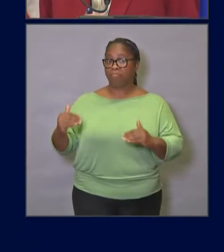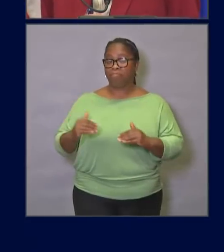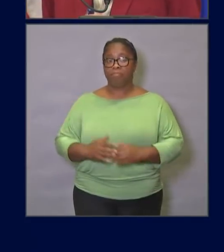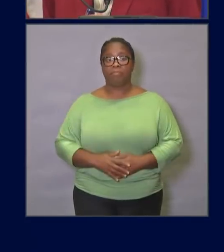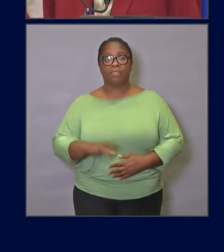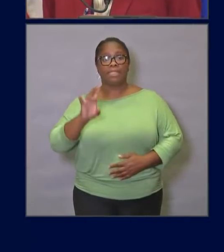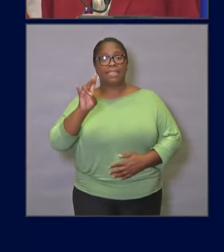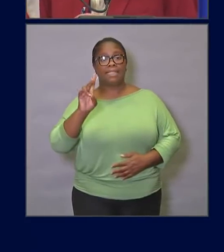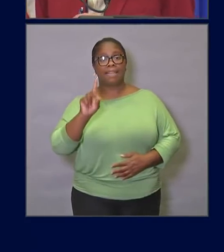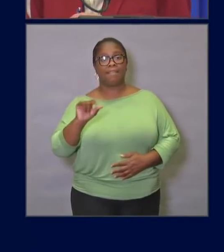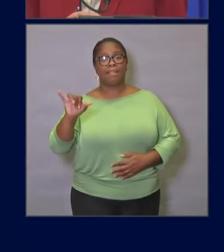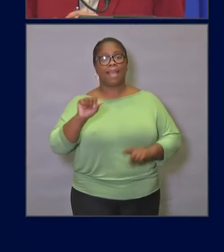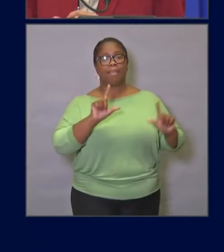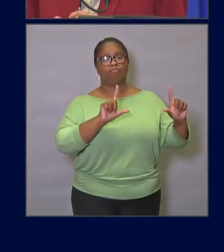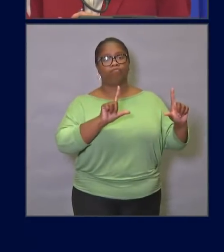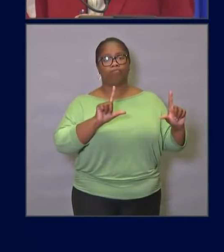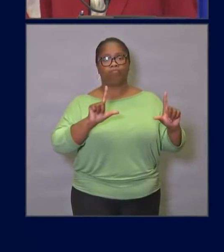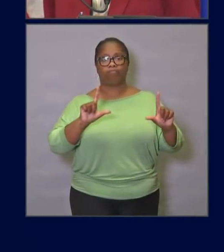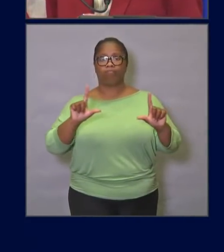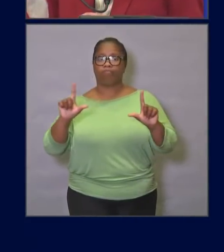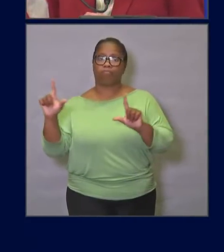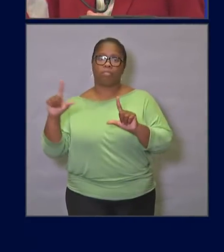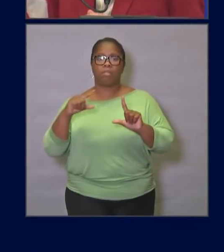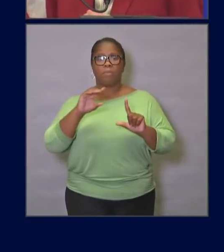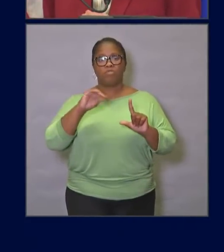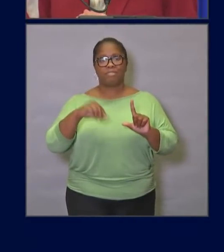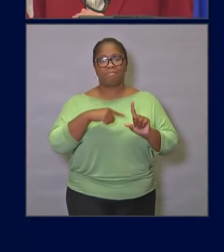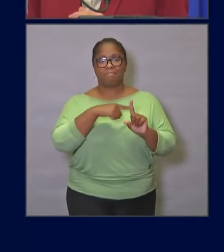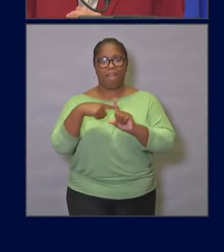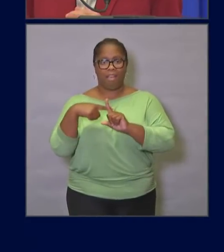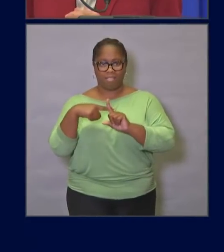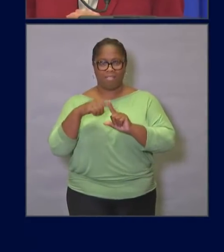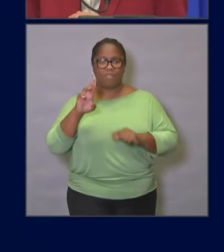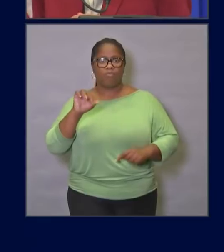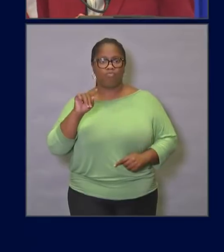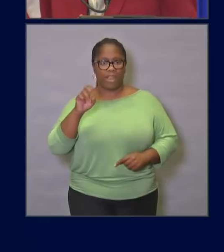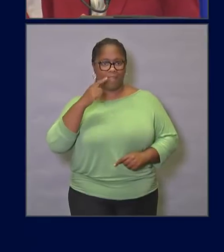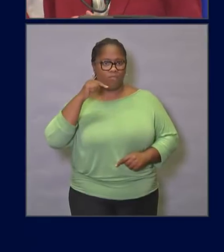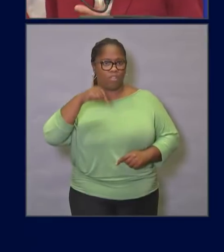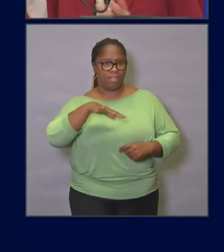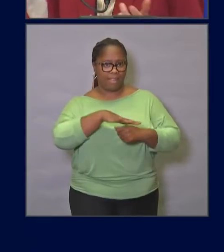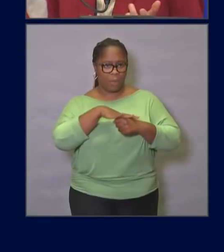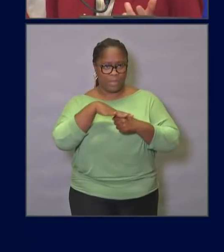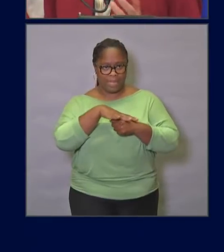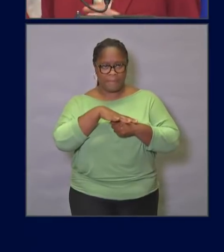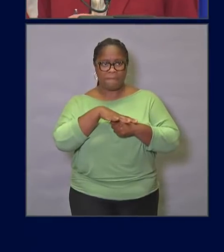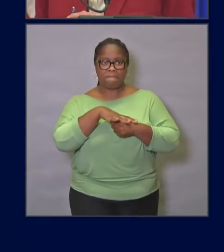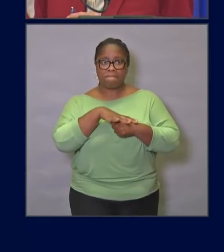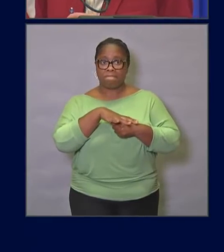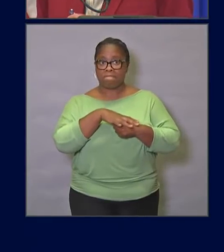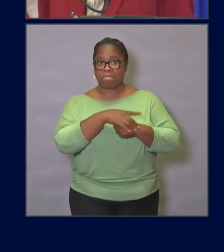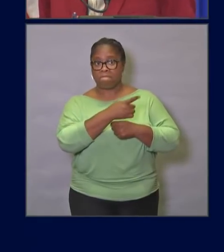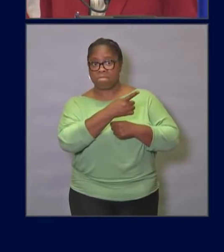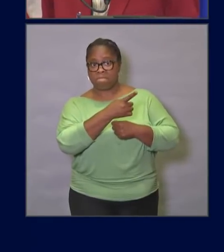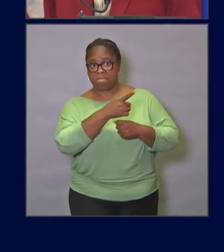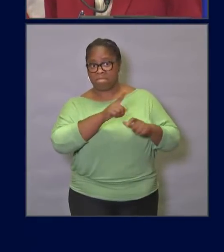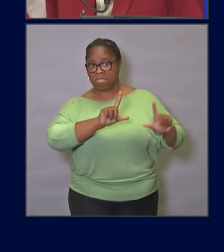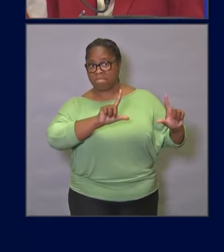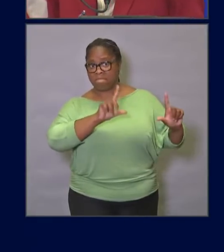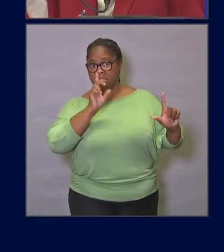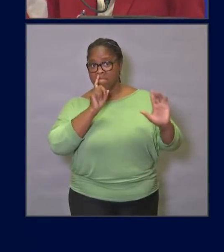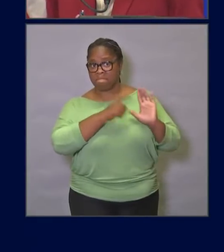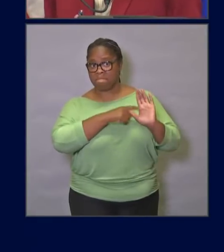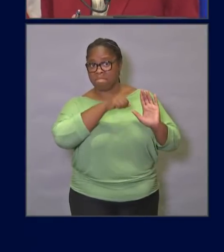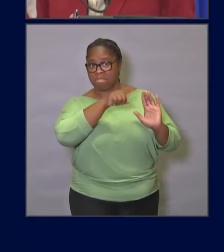the 7-day rolling % positivity rate for COVID-19 tests in the county. And as you can see in this chart, the